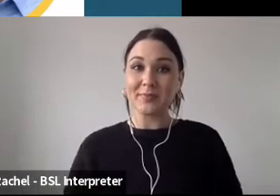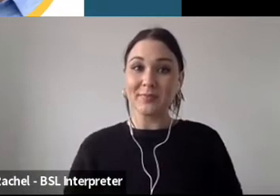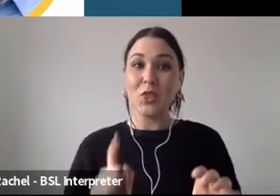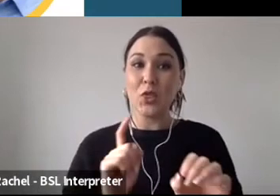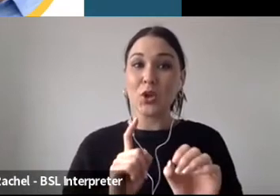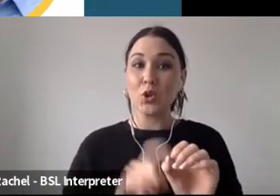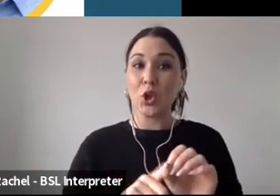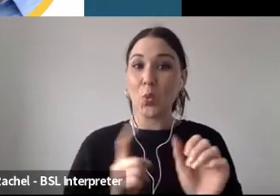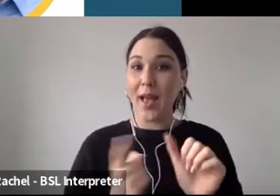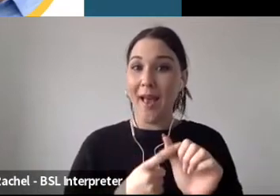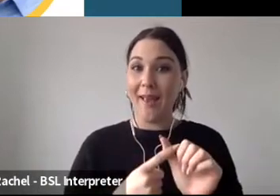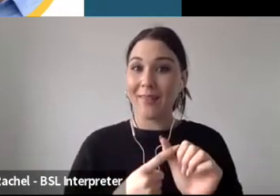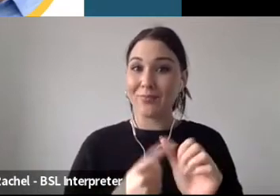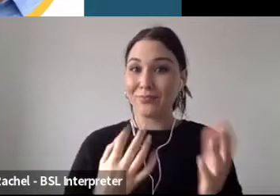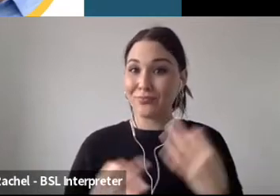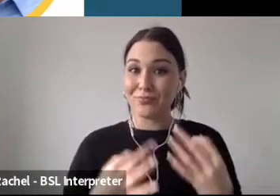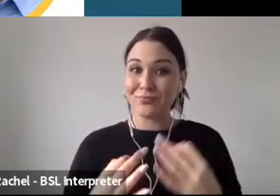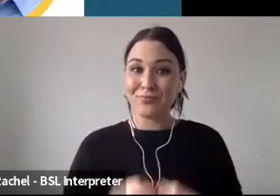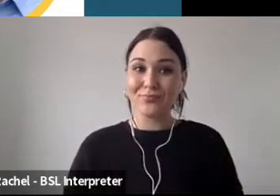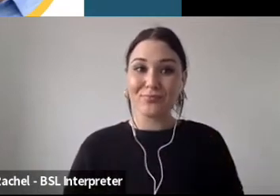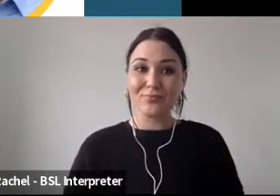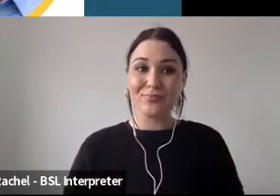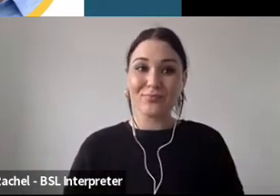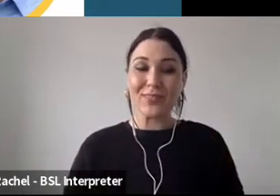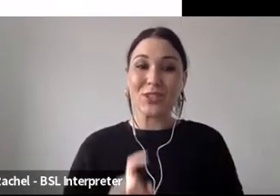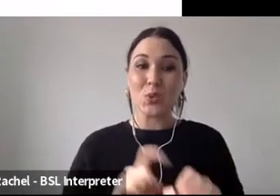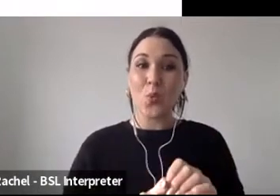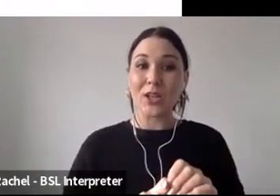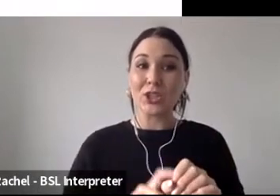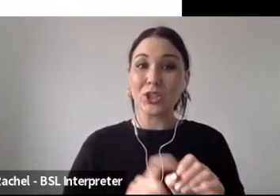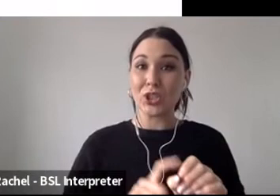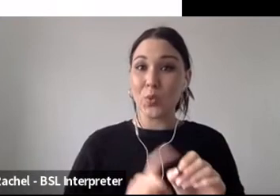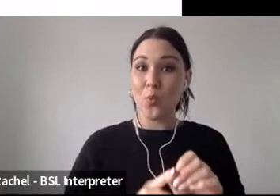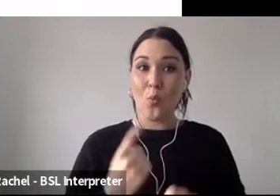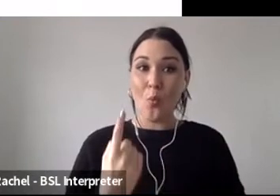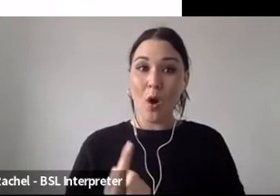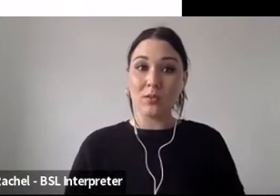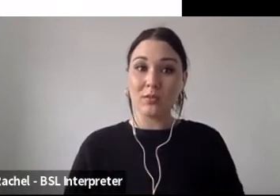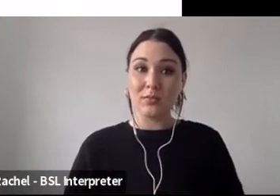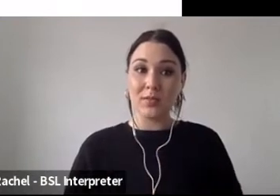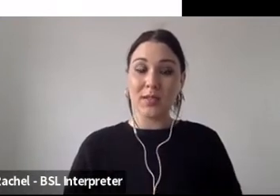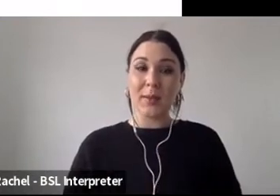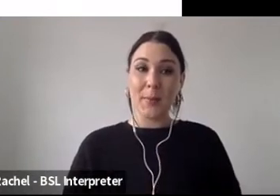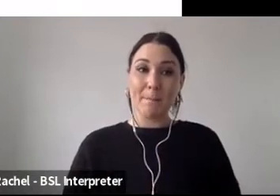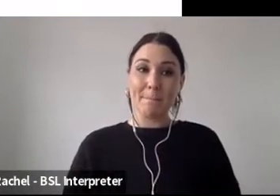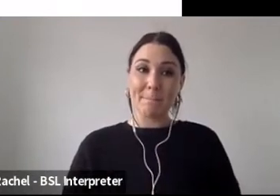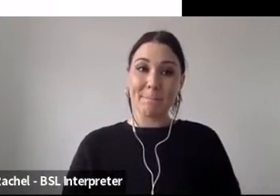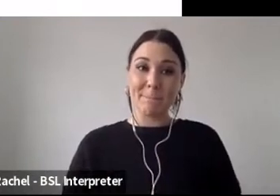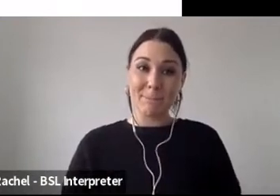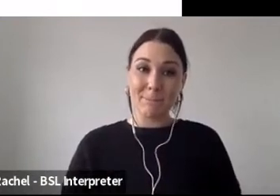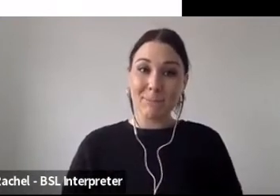Q&A. So just to start with question one. So we've